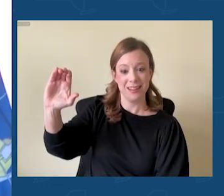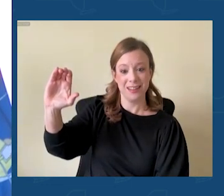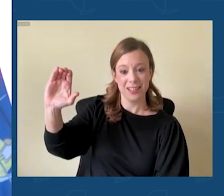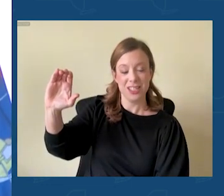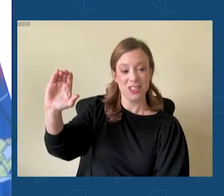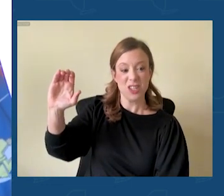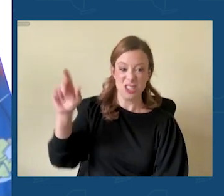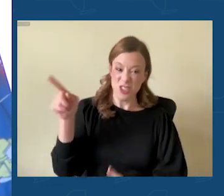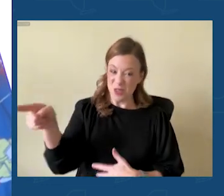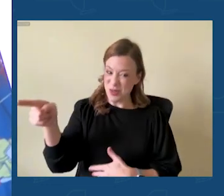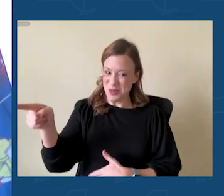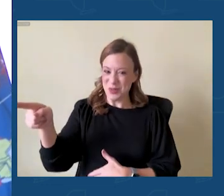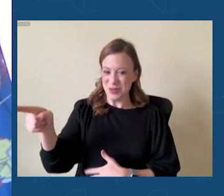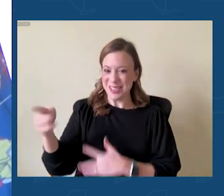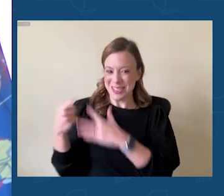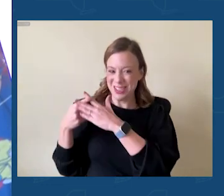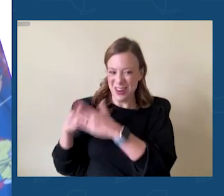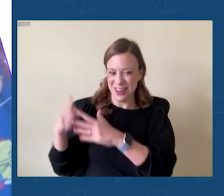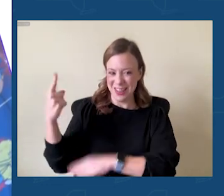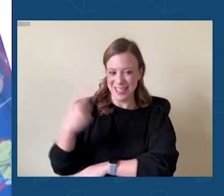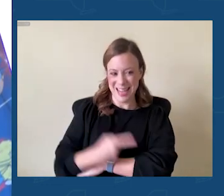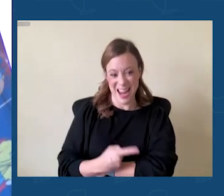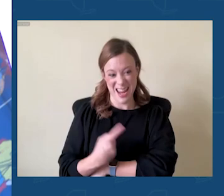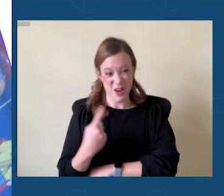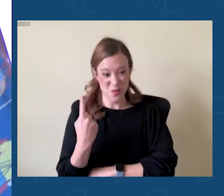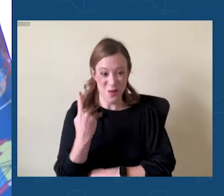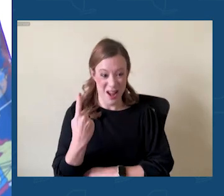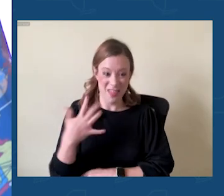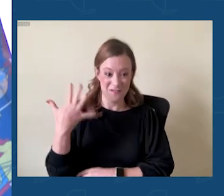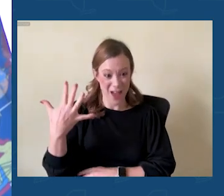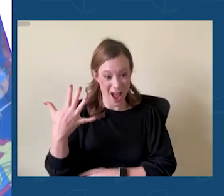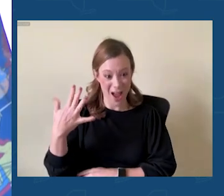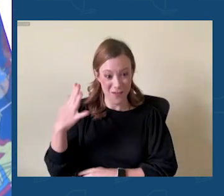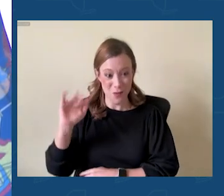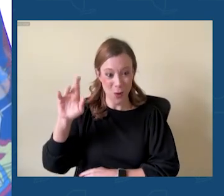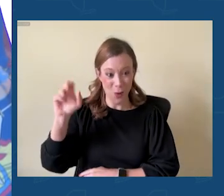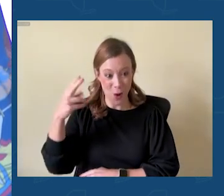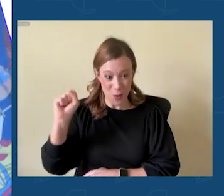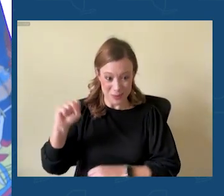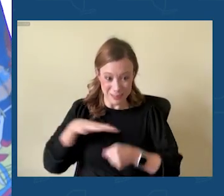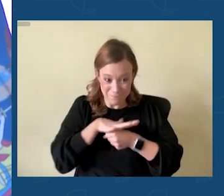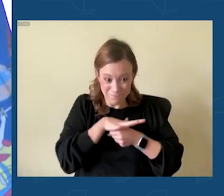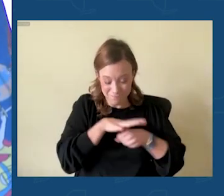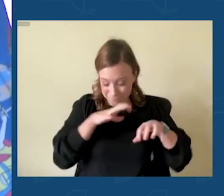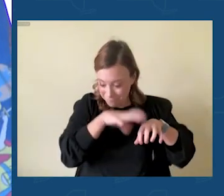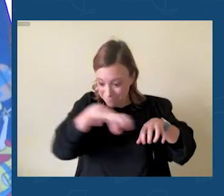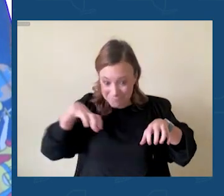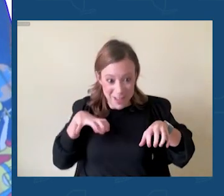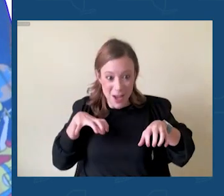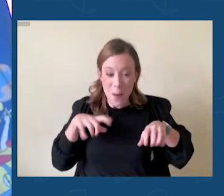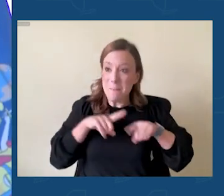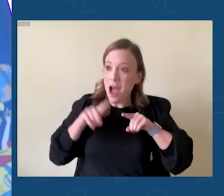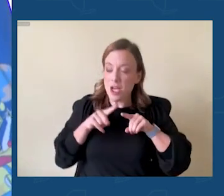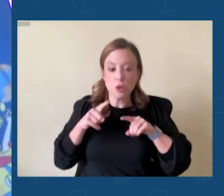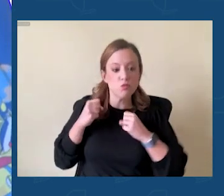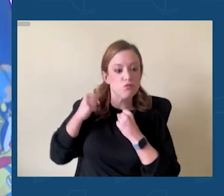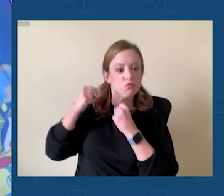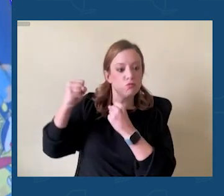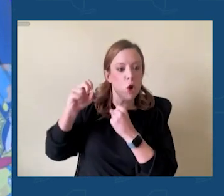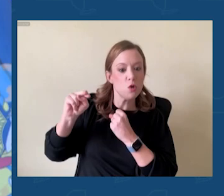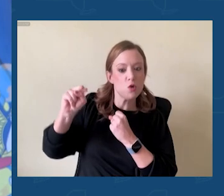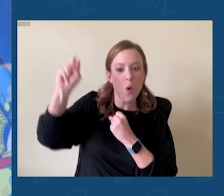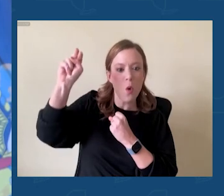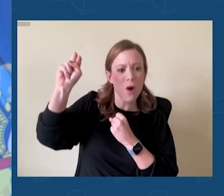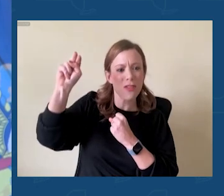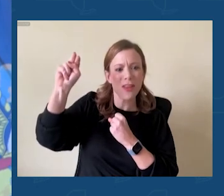had to guess, and journeyed up here. But just like I do, as you start heading further north, you get this sense of calm and peace and